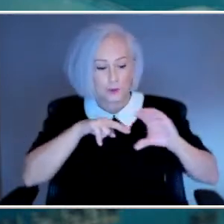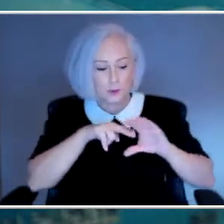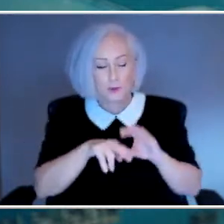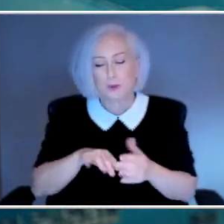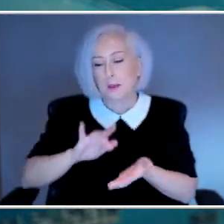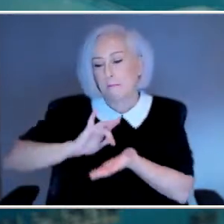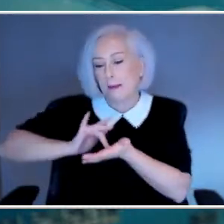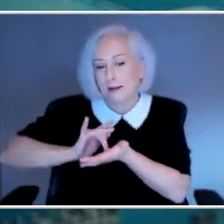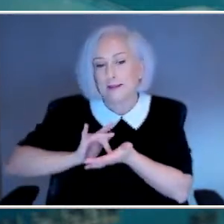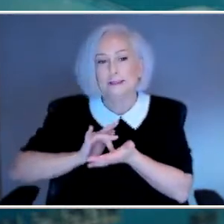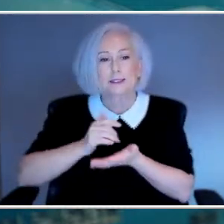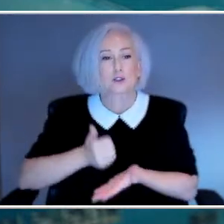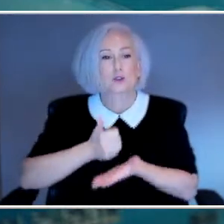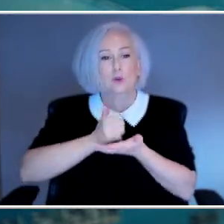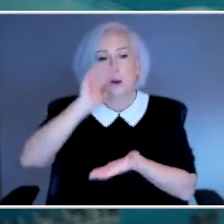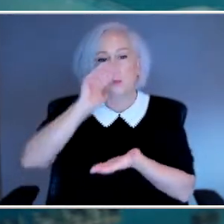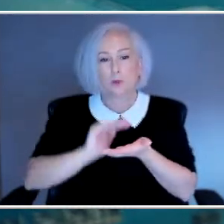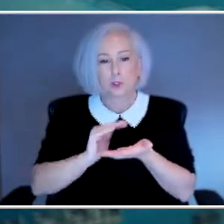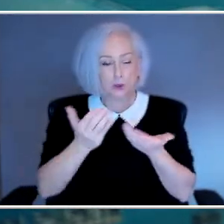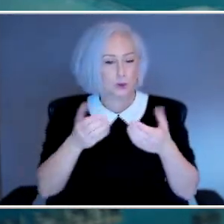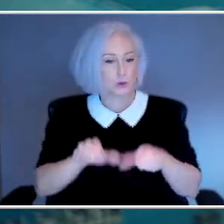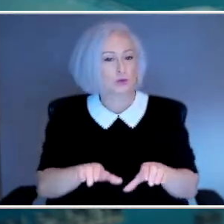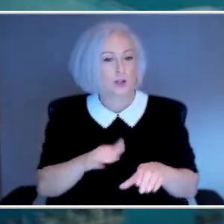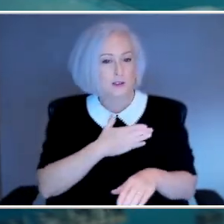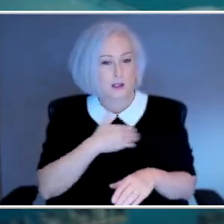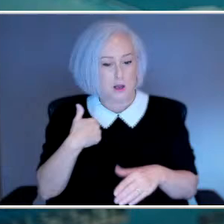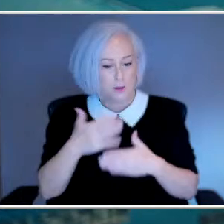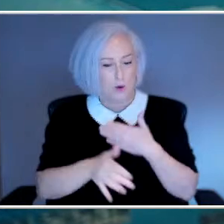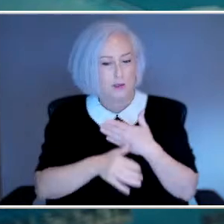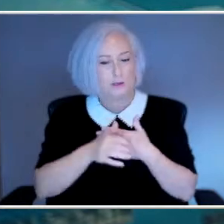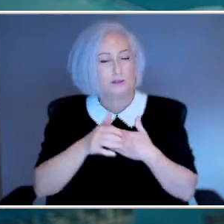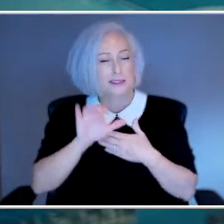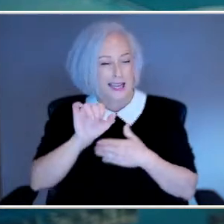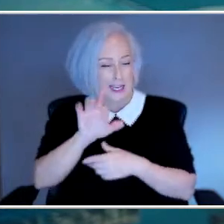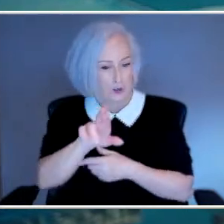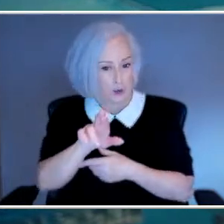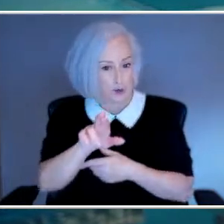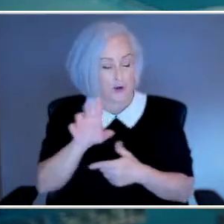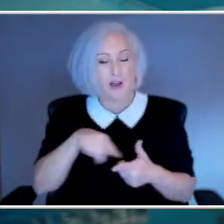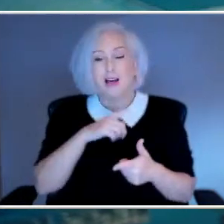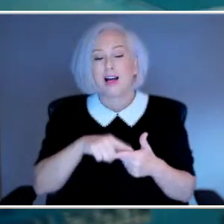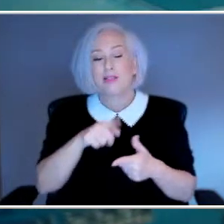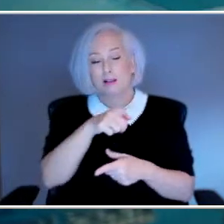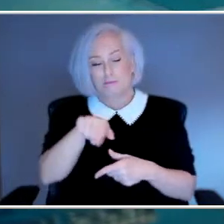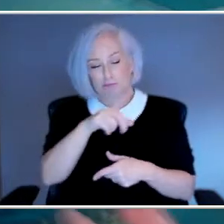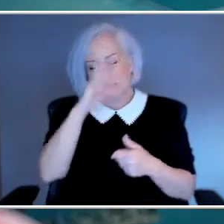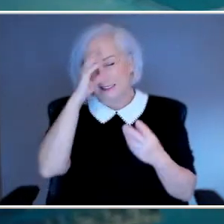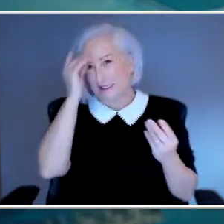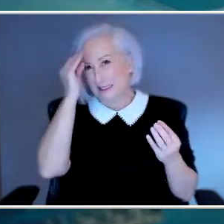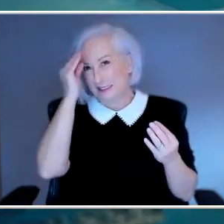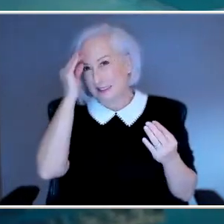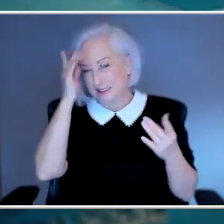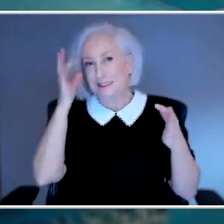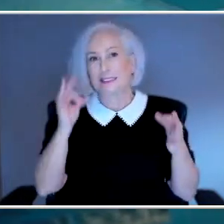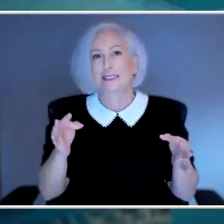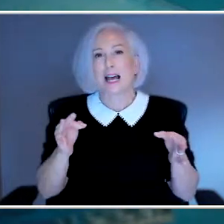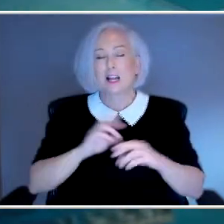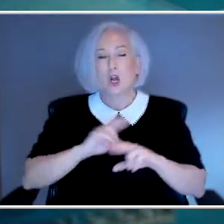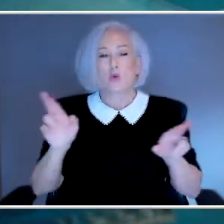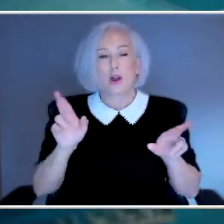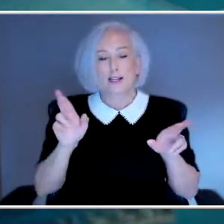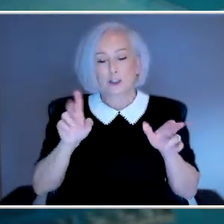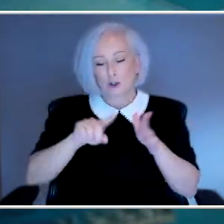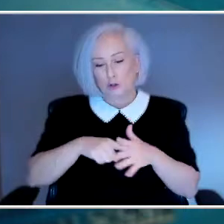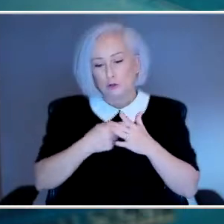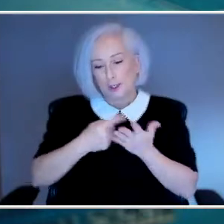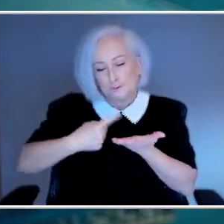your risk of breast cancer. And then ultimately people kind of decide when they feel they're ready to start exploring surgery. And most people, most of the time when they